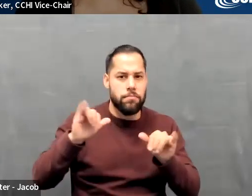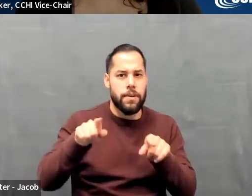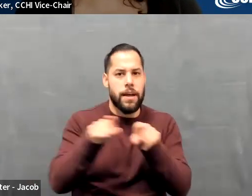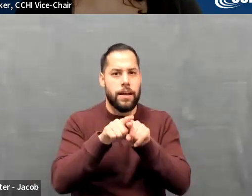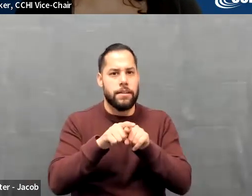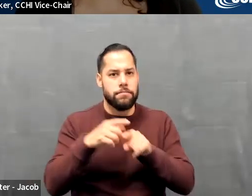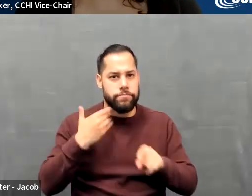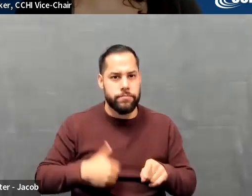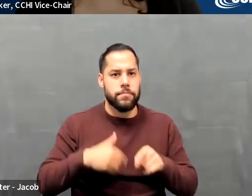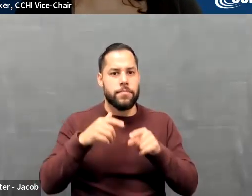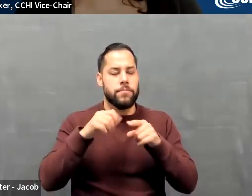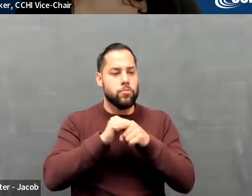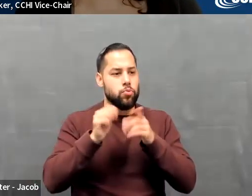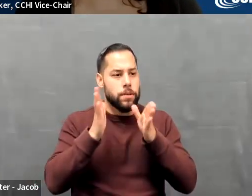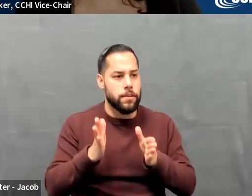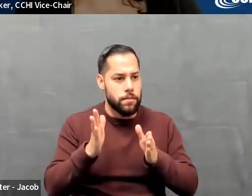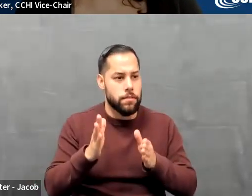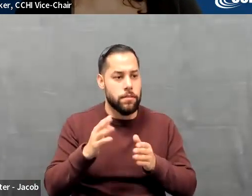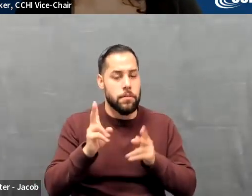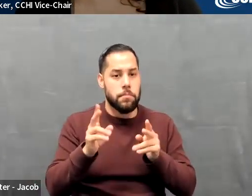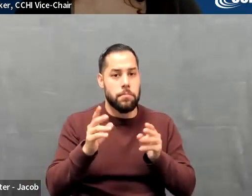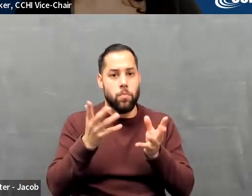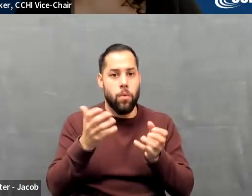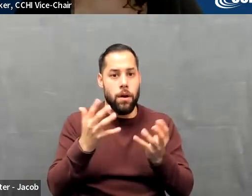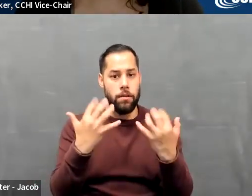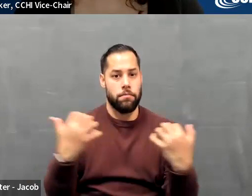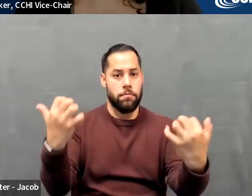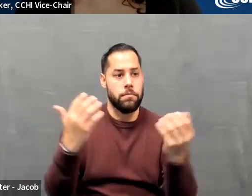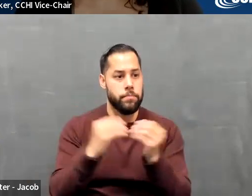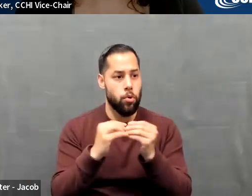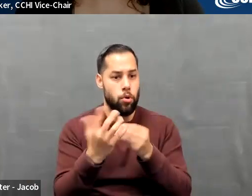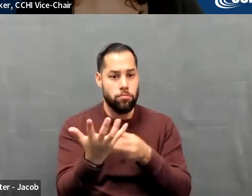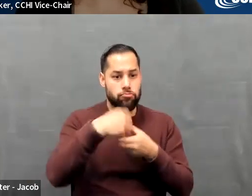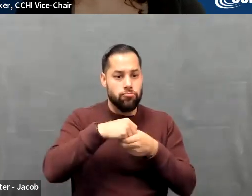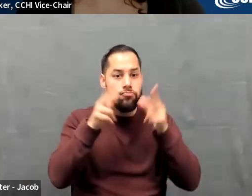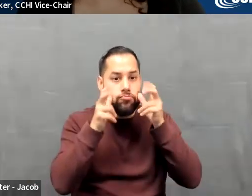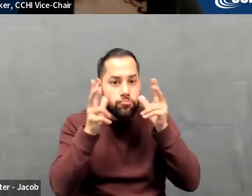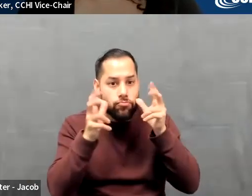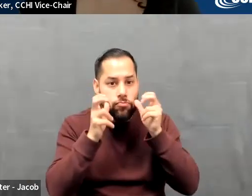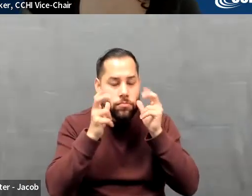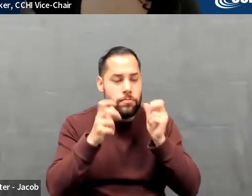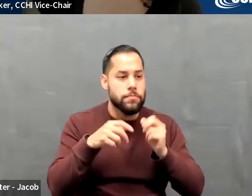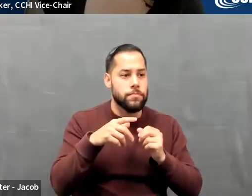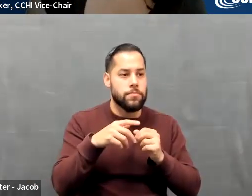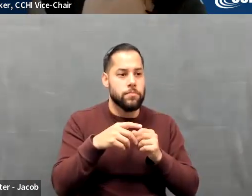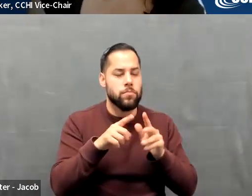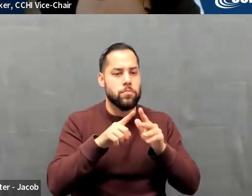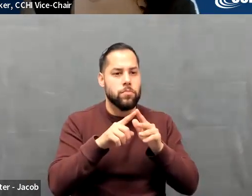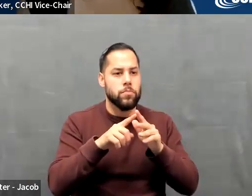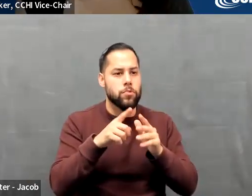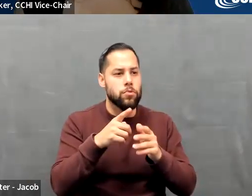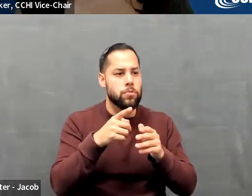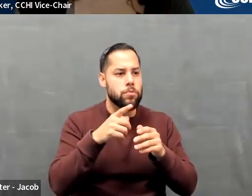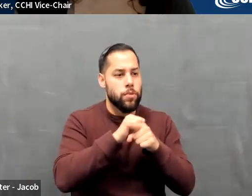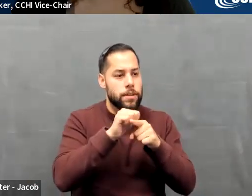it keeps the participants more engaged, and you're practicing smaller chunks of